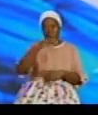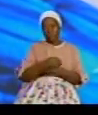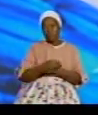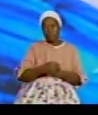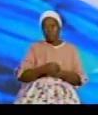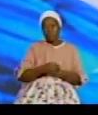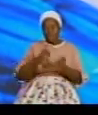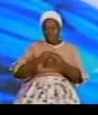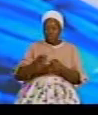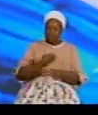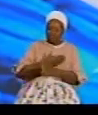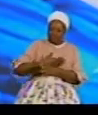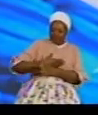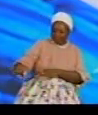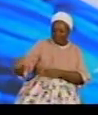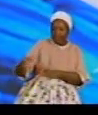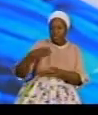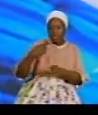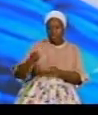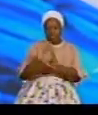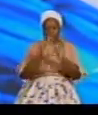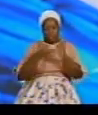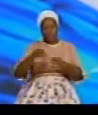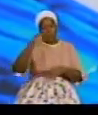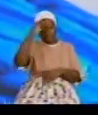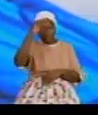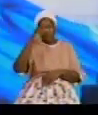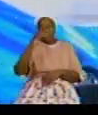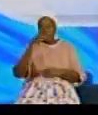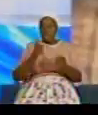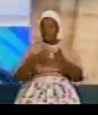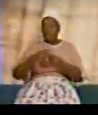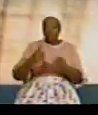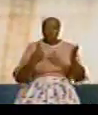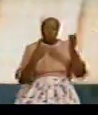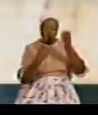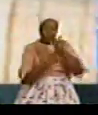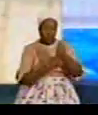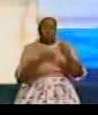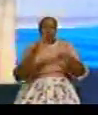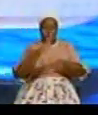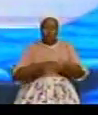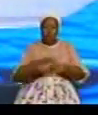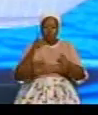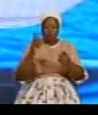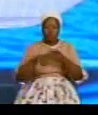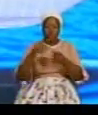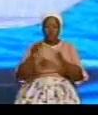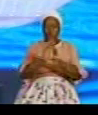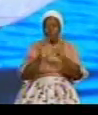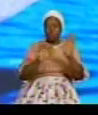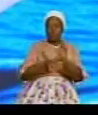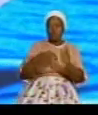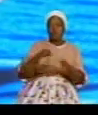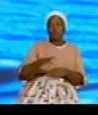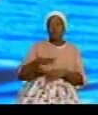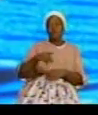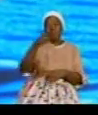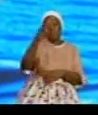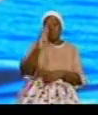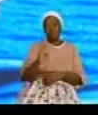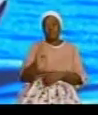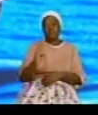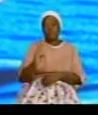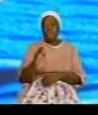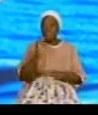You lay aside the commandments of men and you hold on to the commandment of God. If